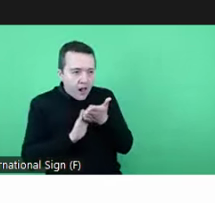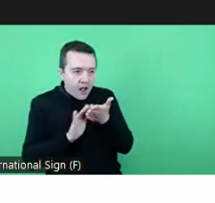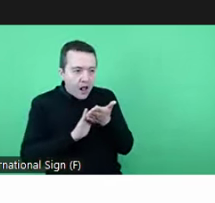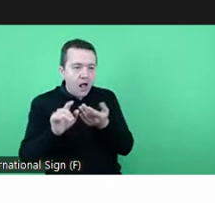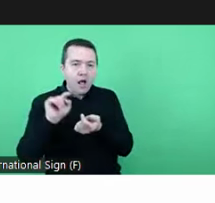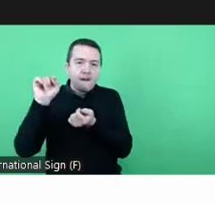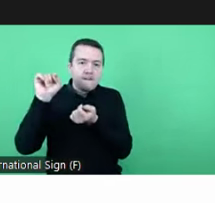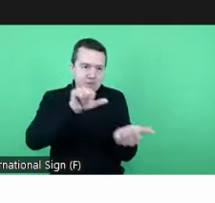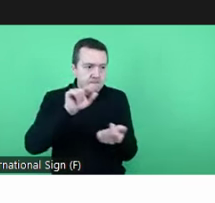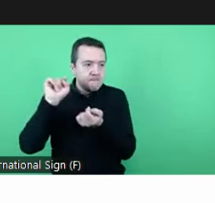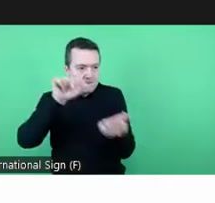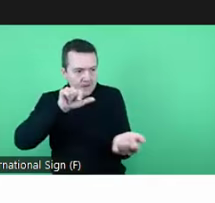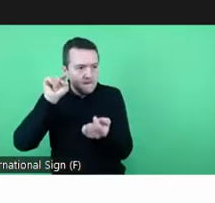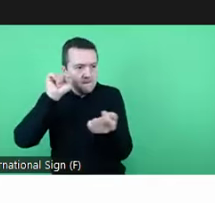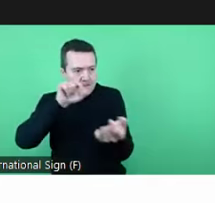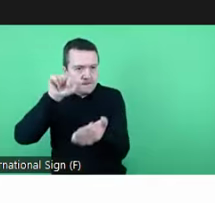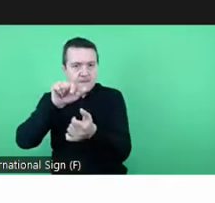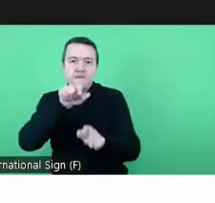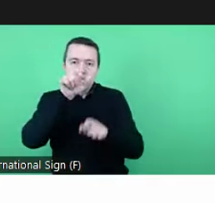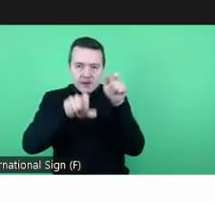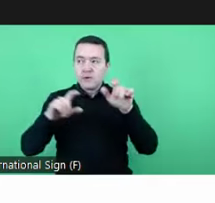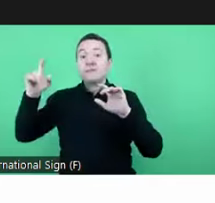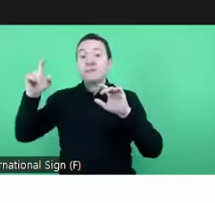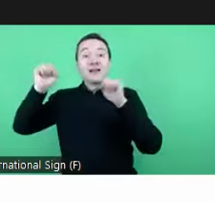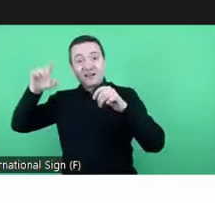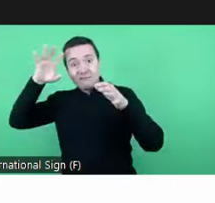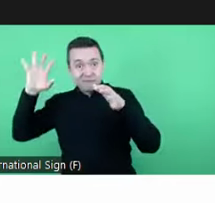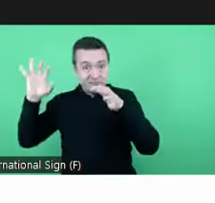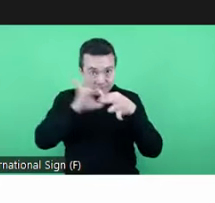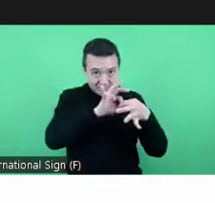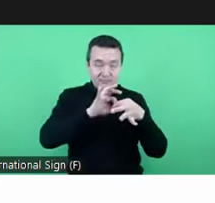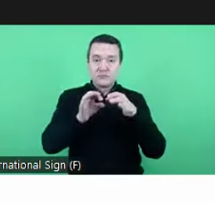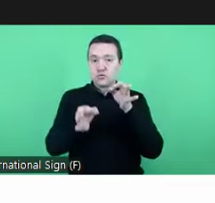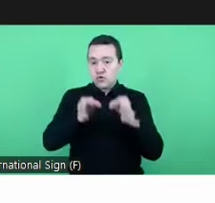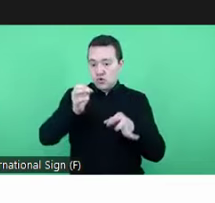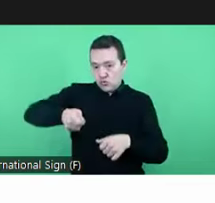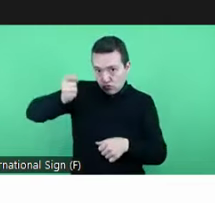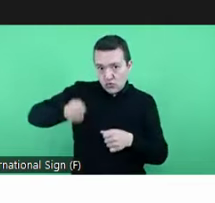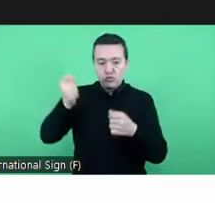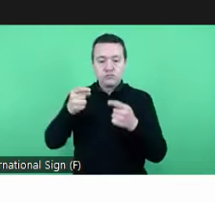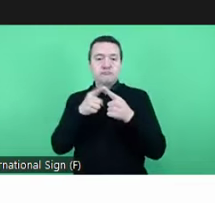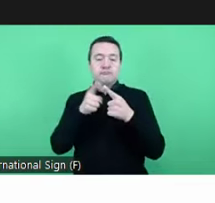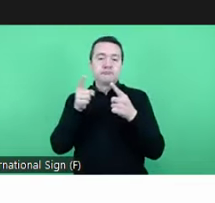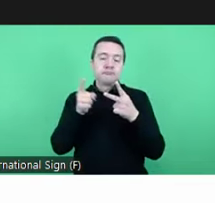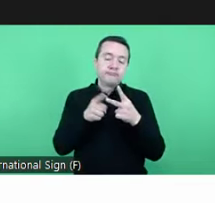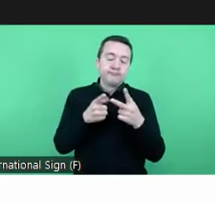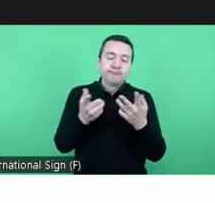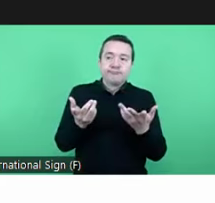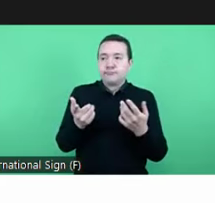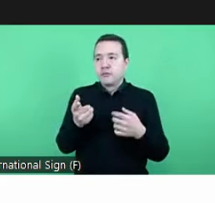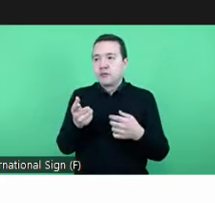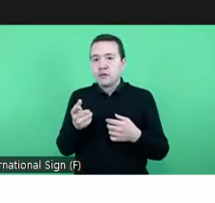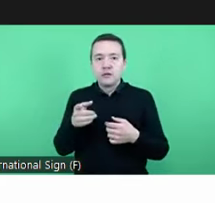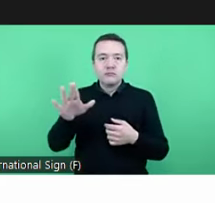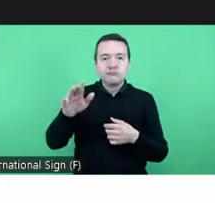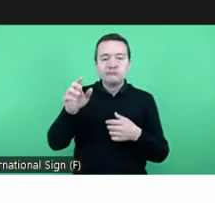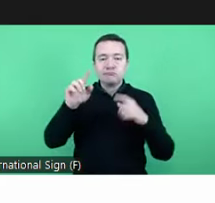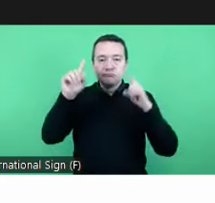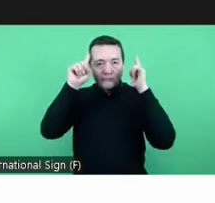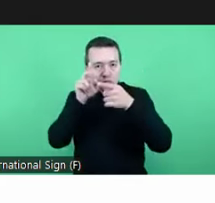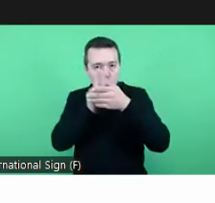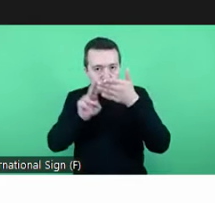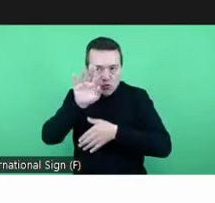strategy to reduce involucrando al Poder Judicial, a las cátedras de la Facultad de amparo Medicina, measures by involving the con judiciary, el objetivo, schools of bueno,